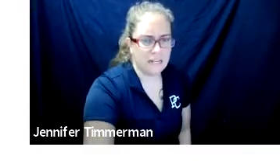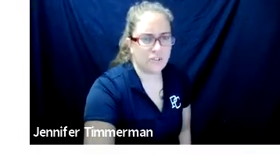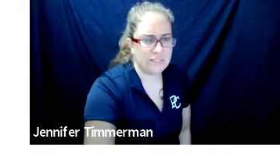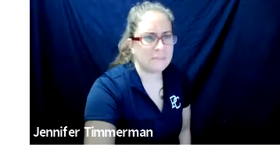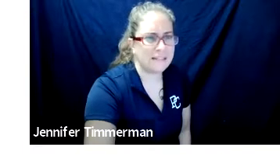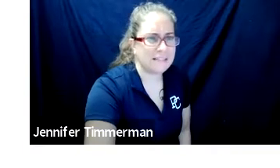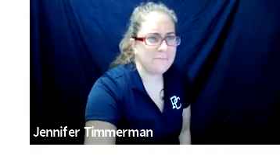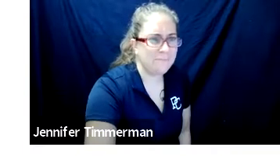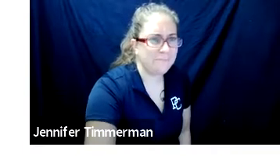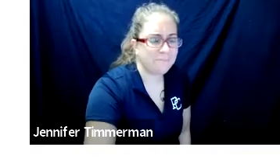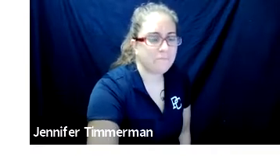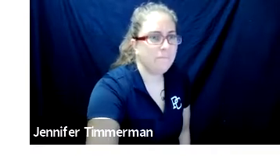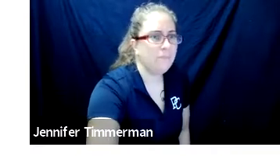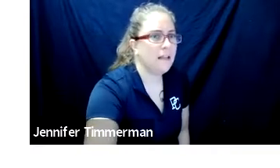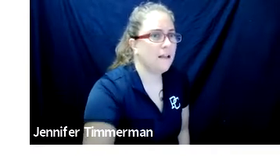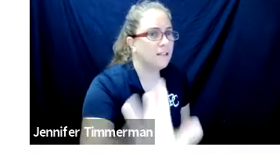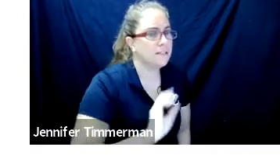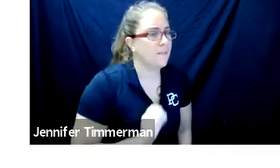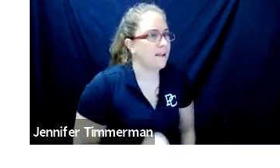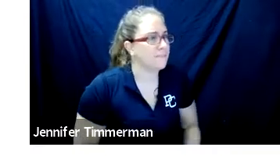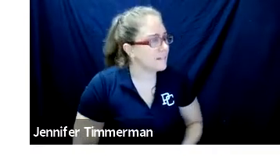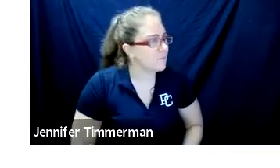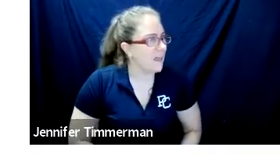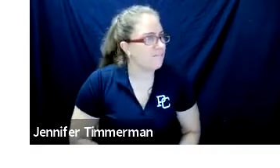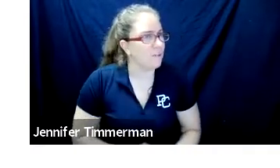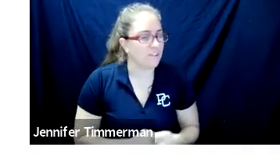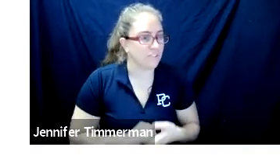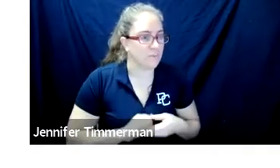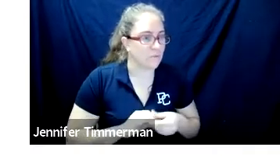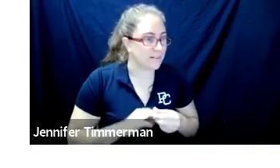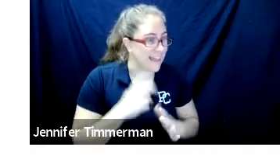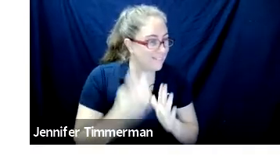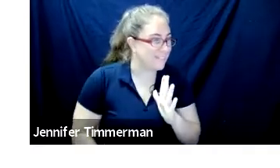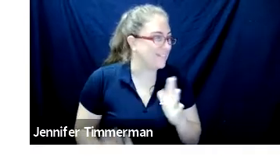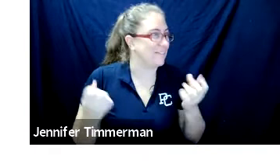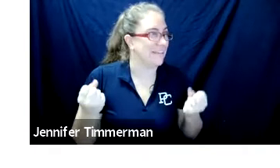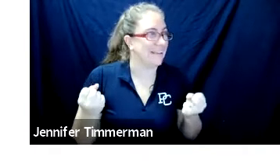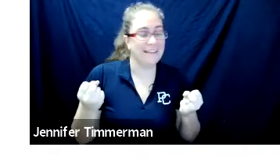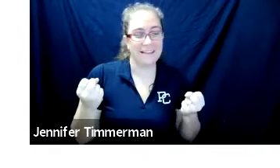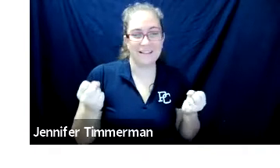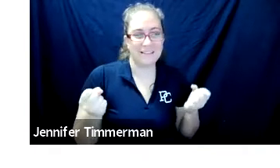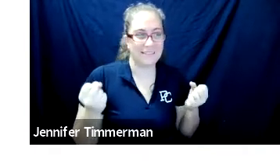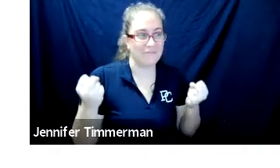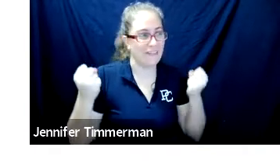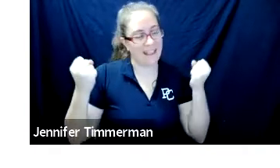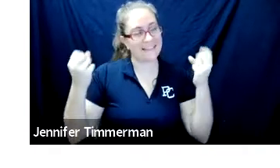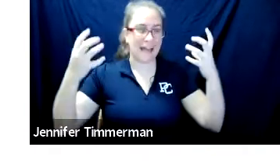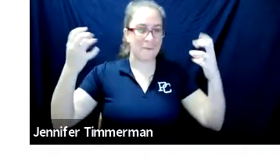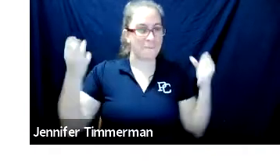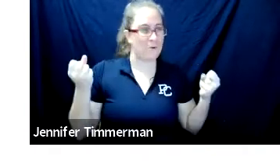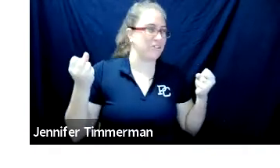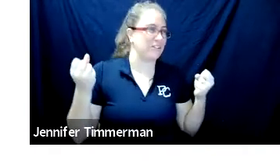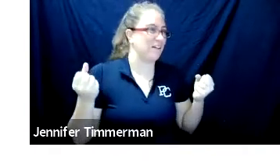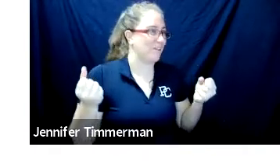he's got an interesting mix. Back up. Does anyone have any questions before we dive into the hands